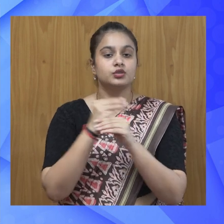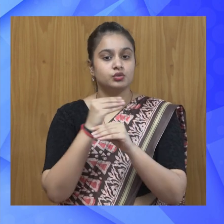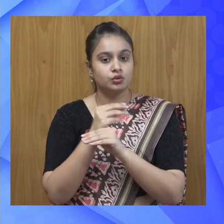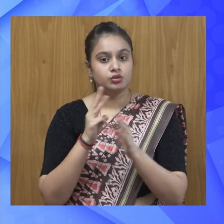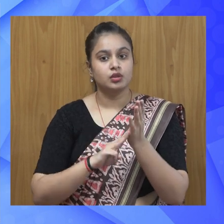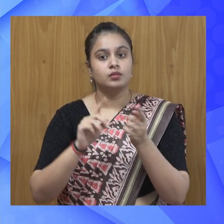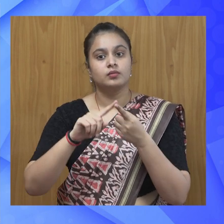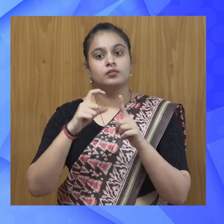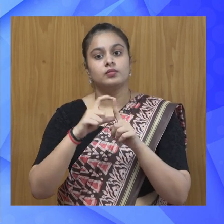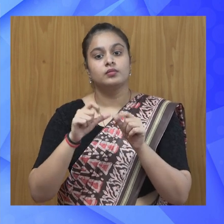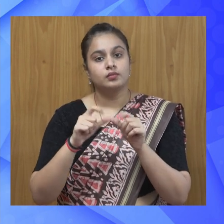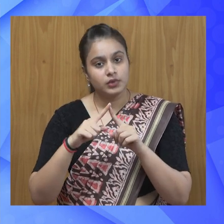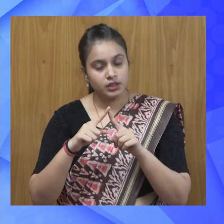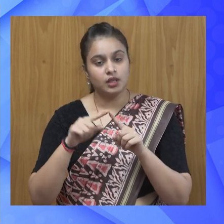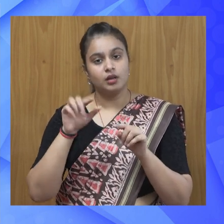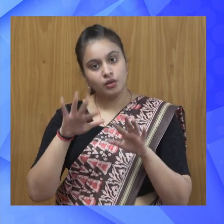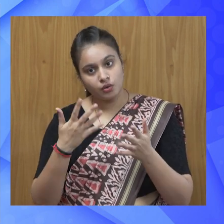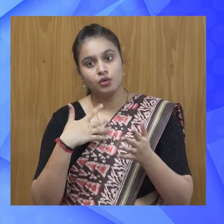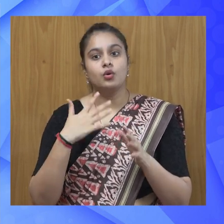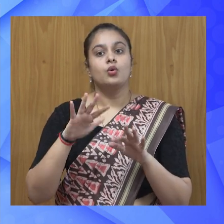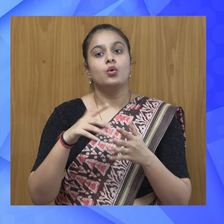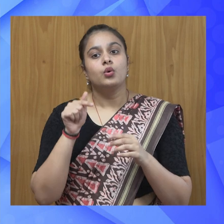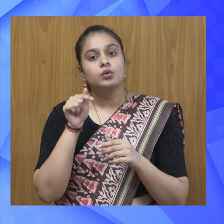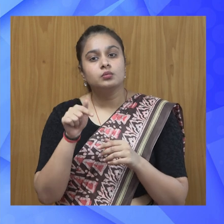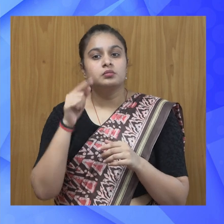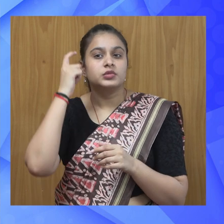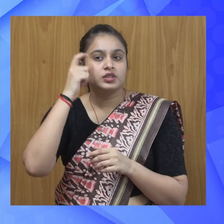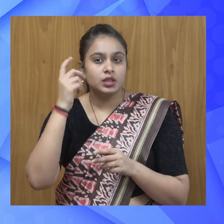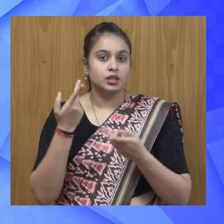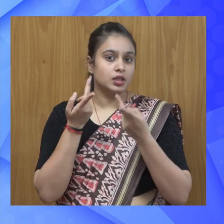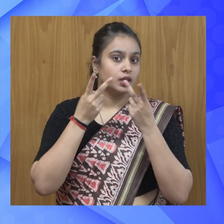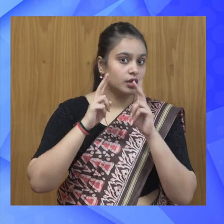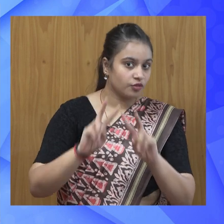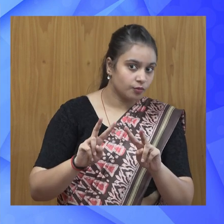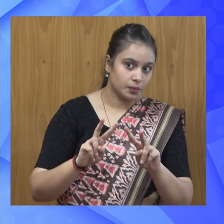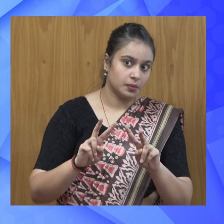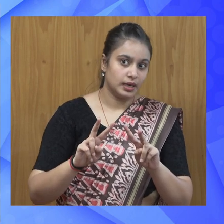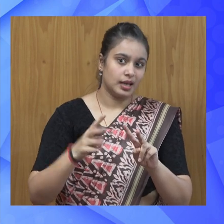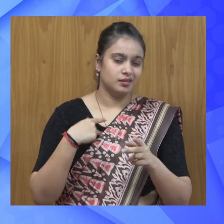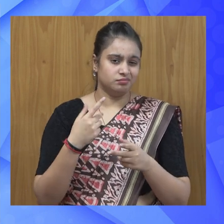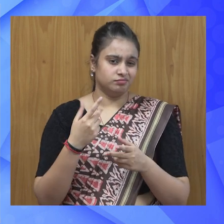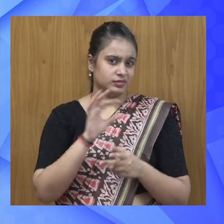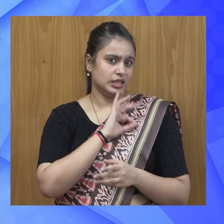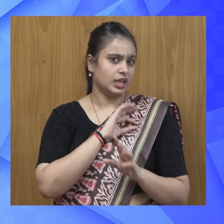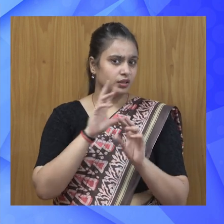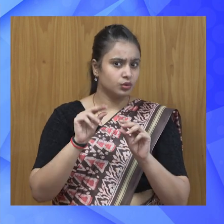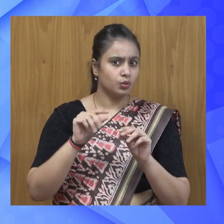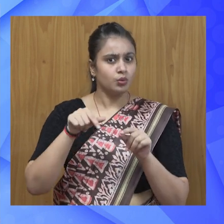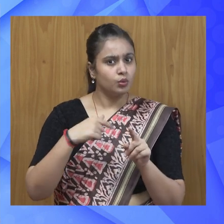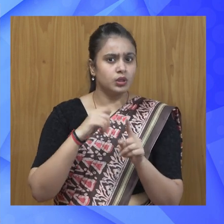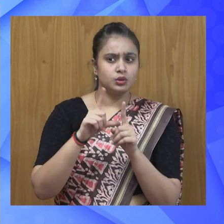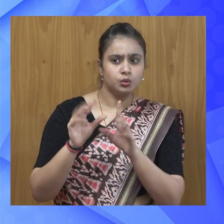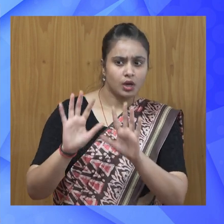did not give a heed to it, or they did not, you think that the reply was unsatisfactory, or what has to be done was